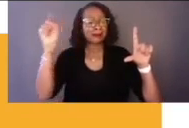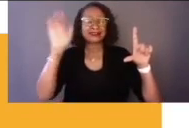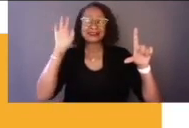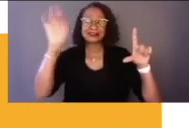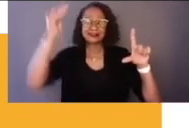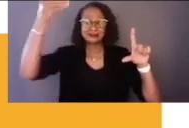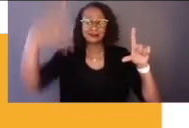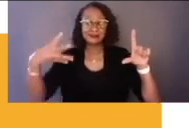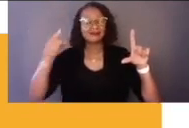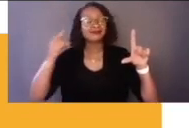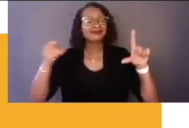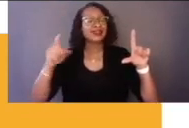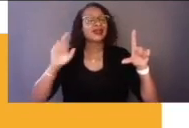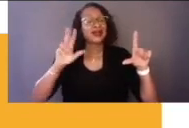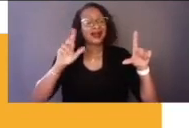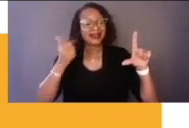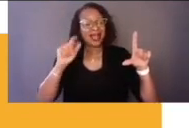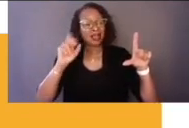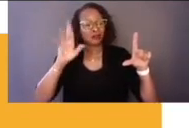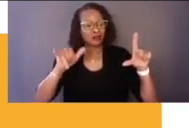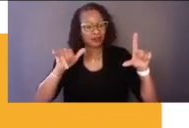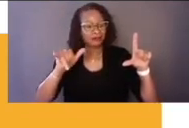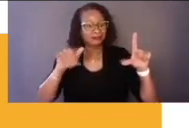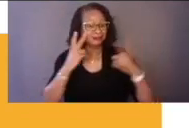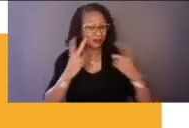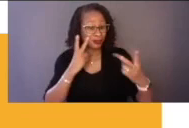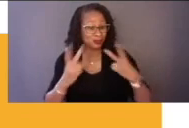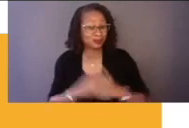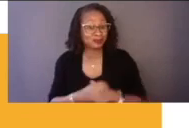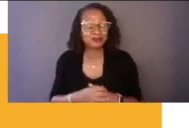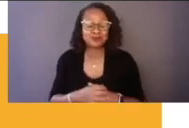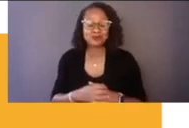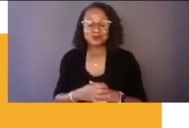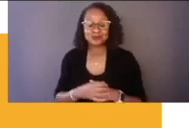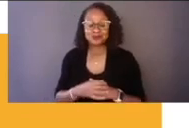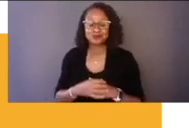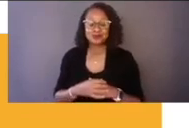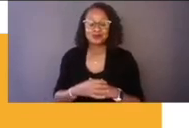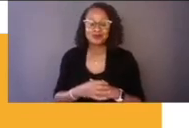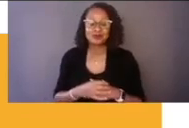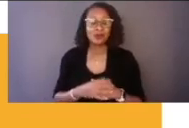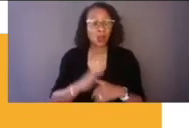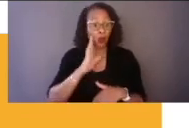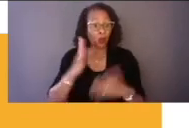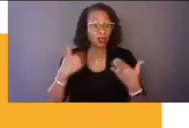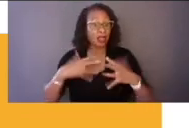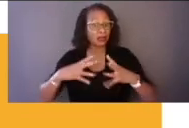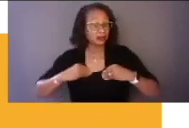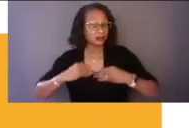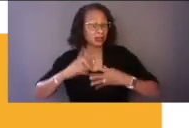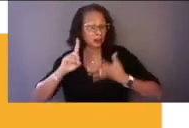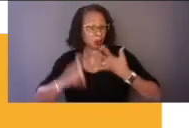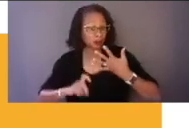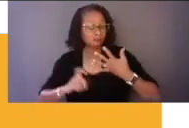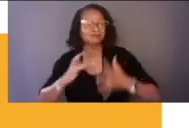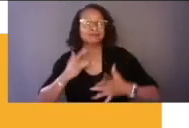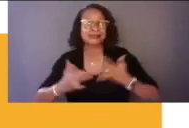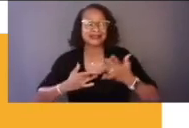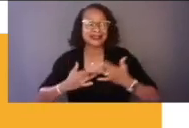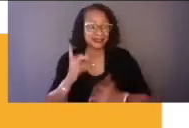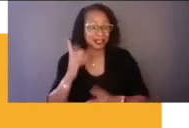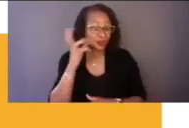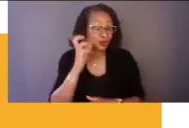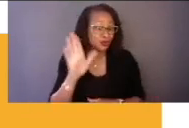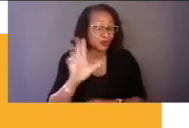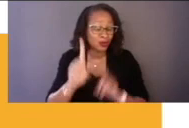down, you will be able to see all the speakers. We are taking questions, and in fact, we are excited to take questions. So if